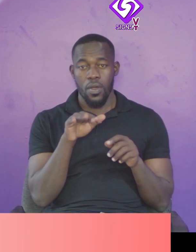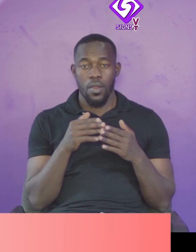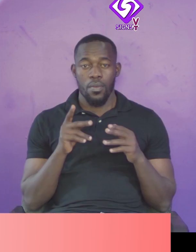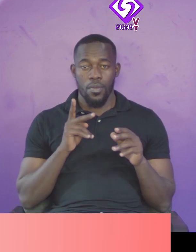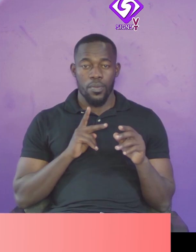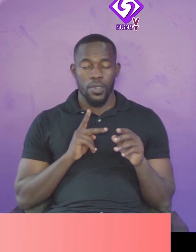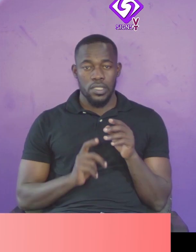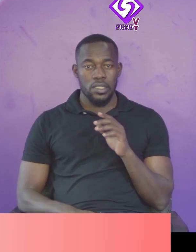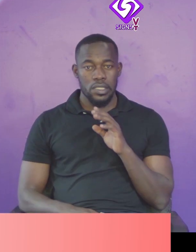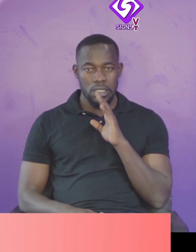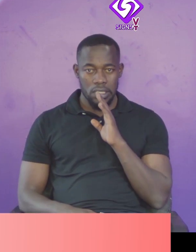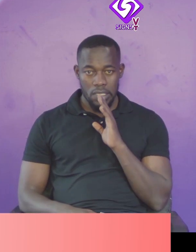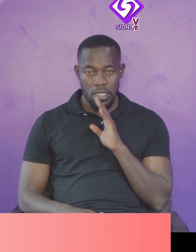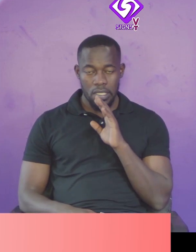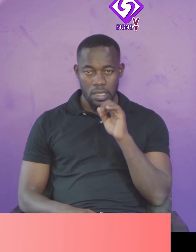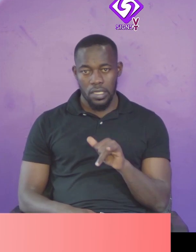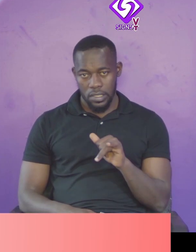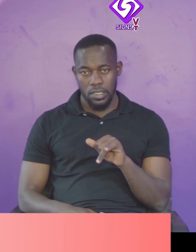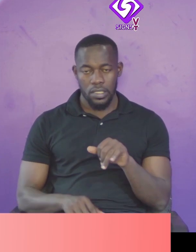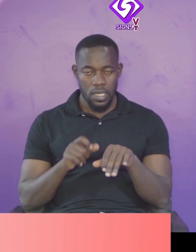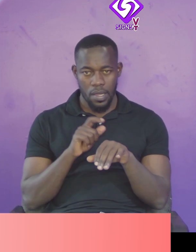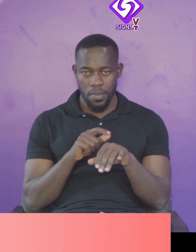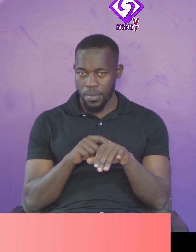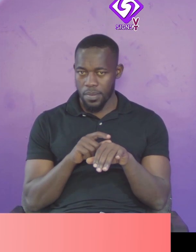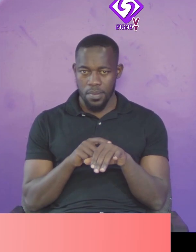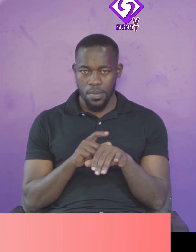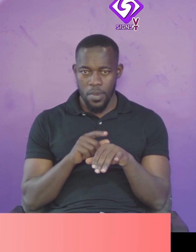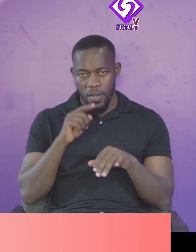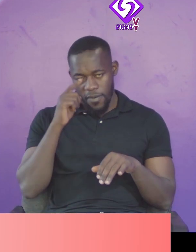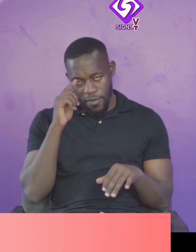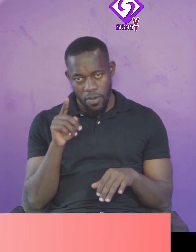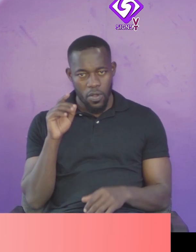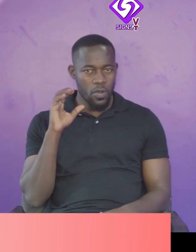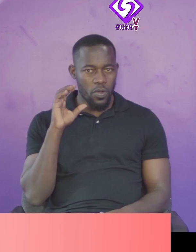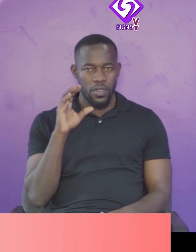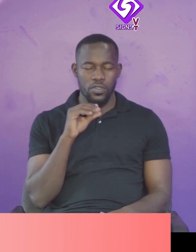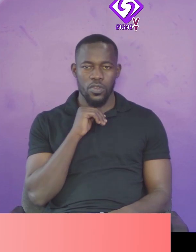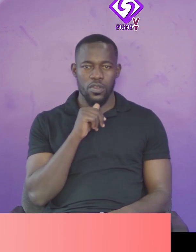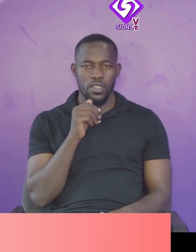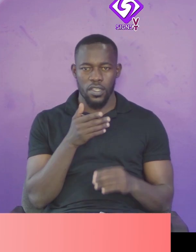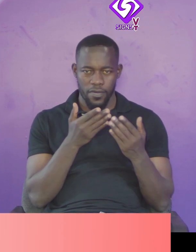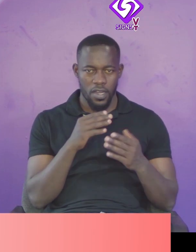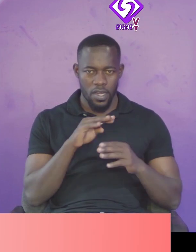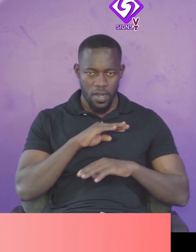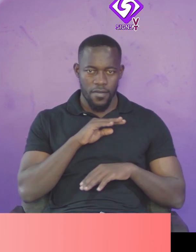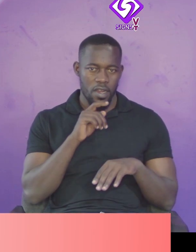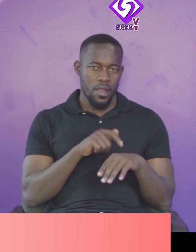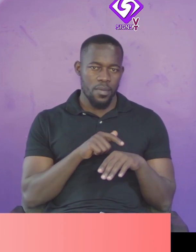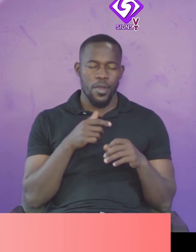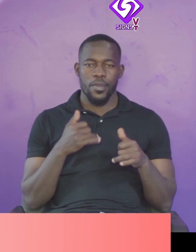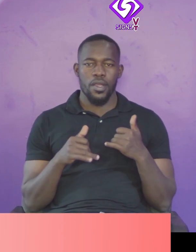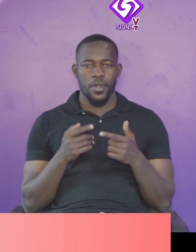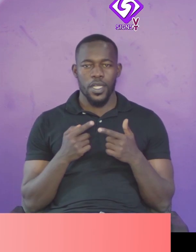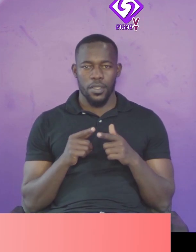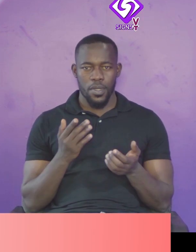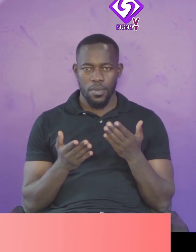is the time play for Chiesa. He's not given enough time play, but maybe